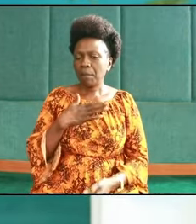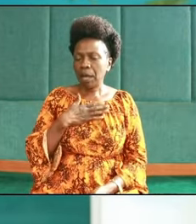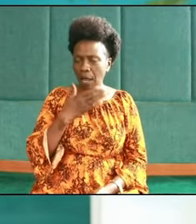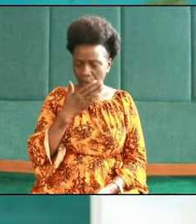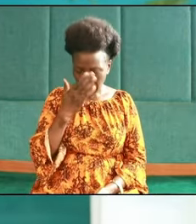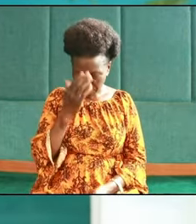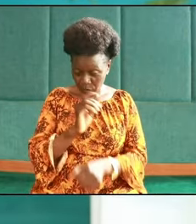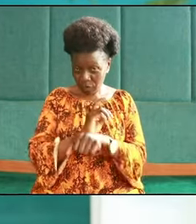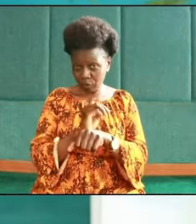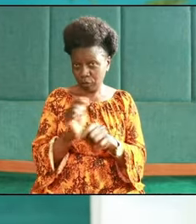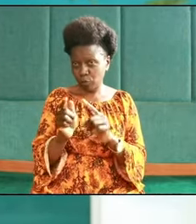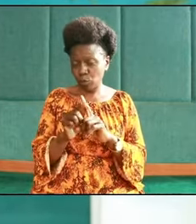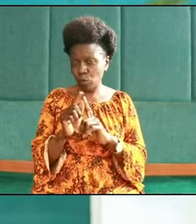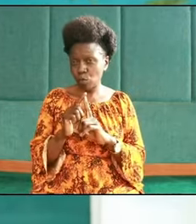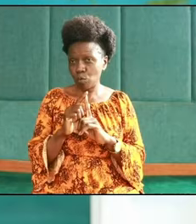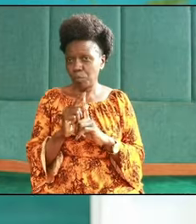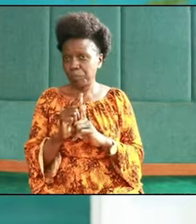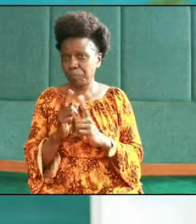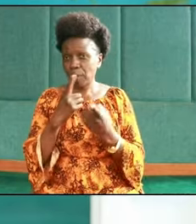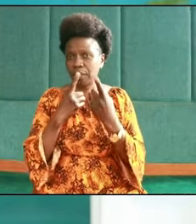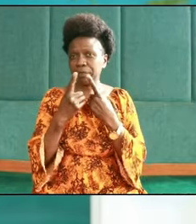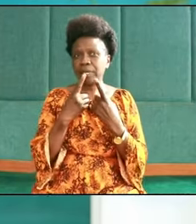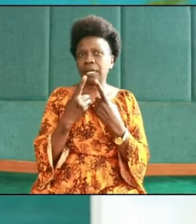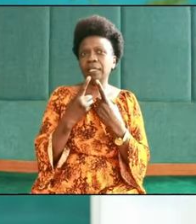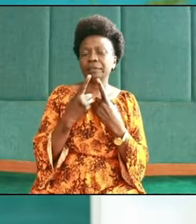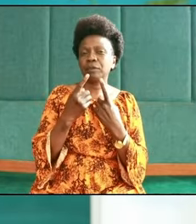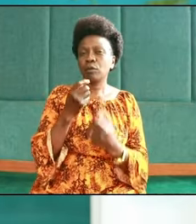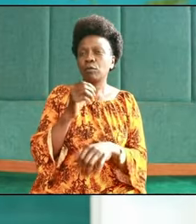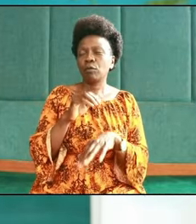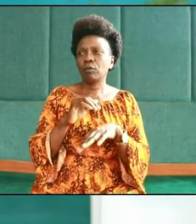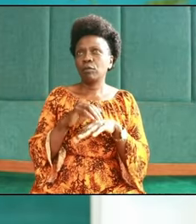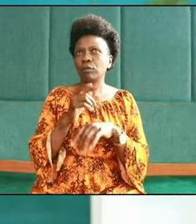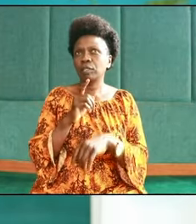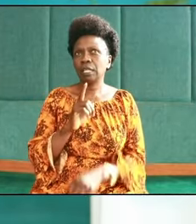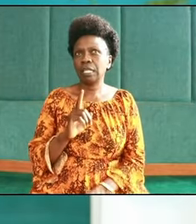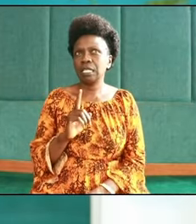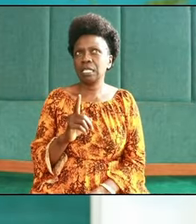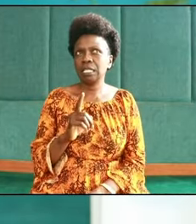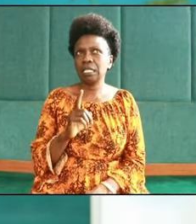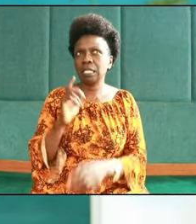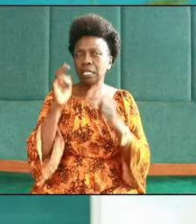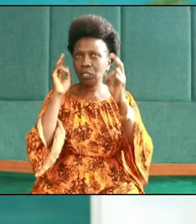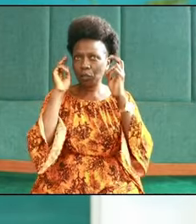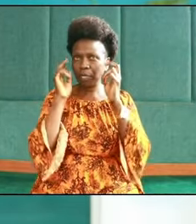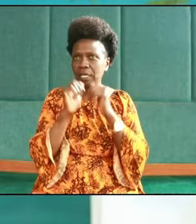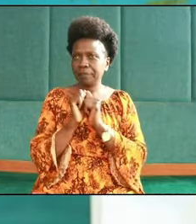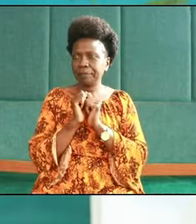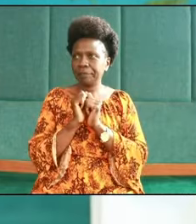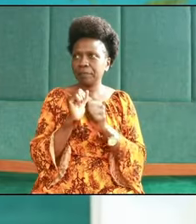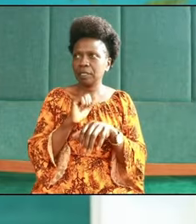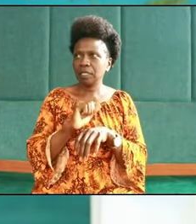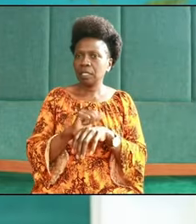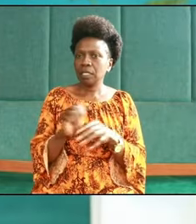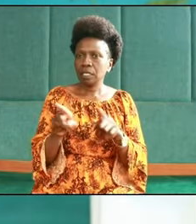duty to speak on this topic, that